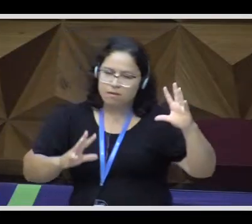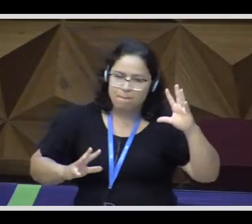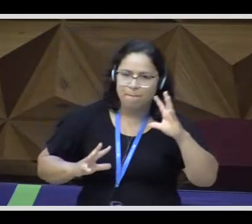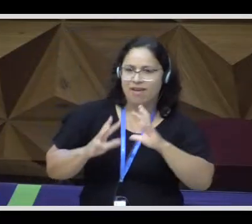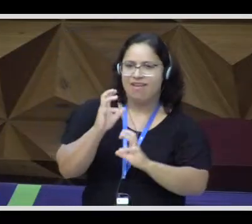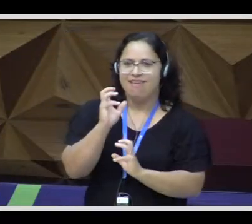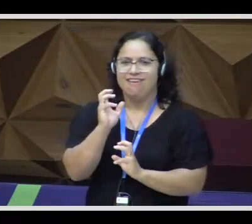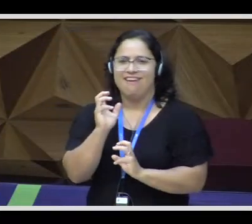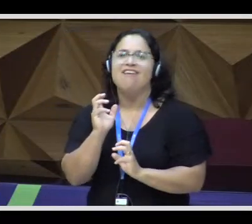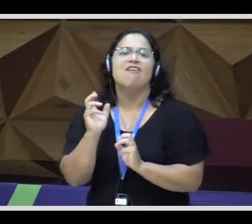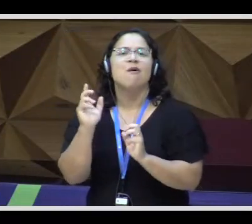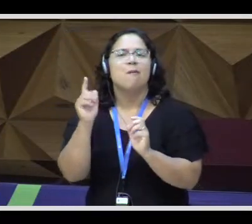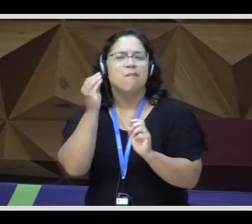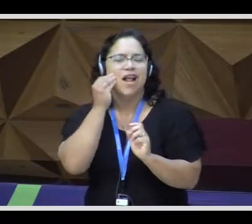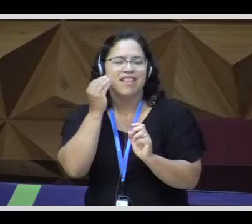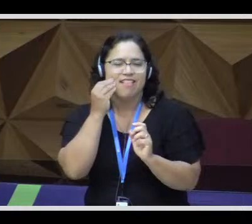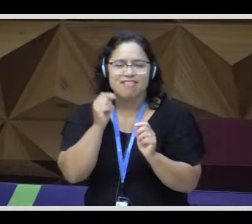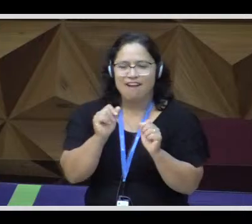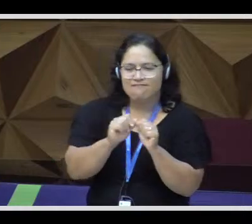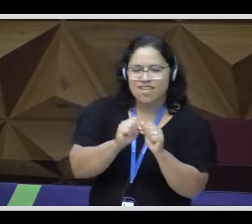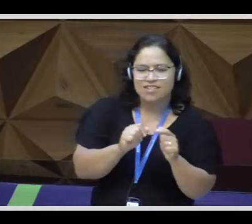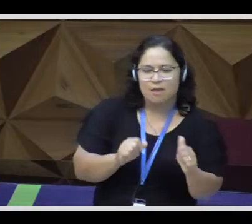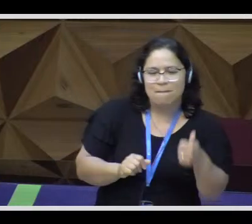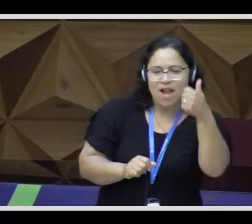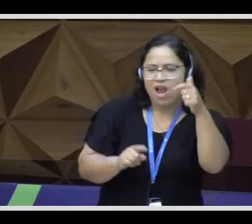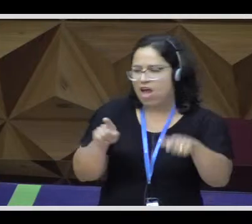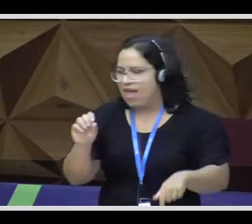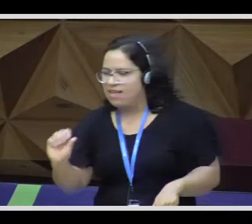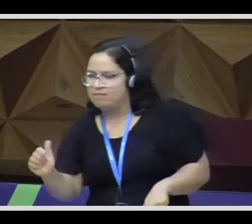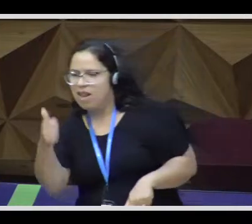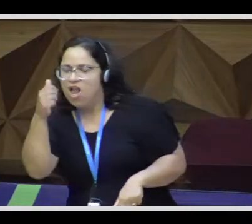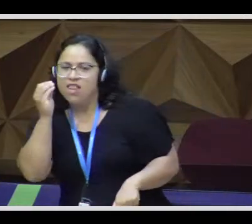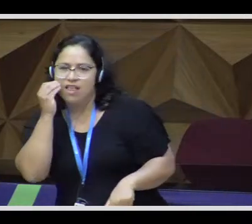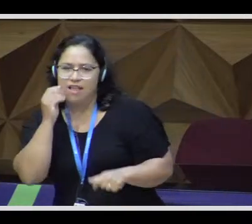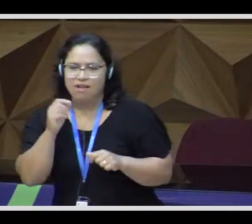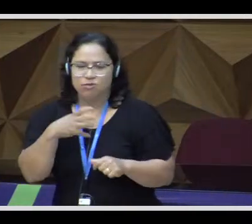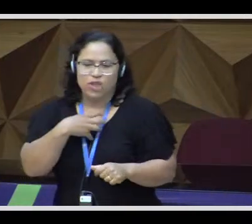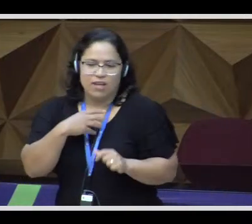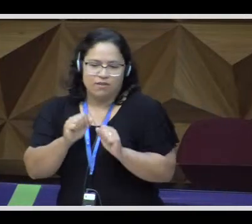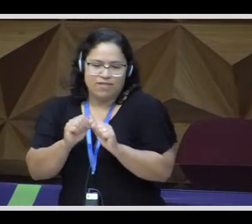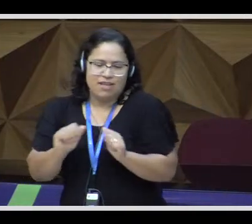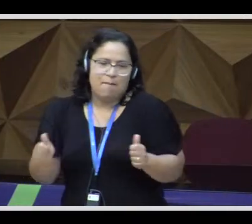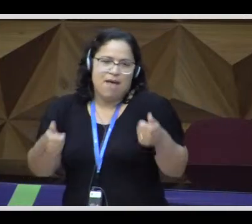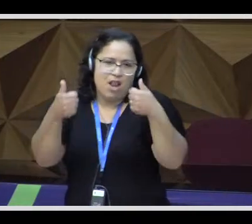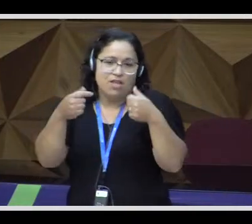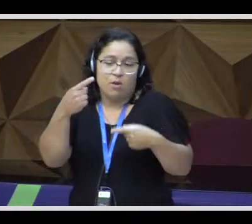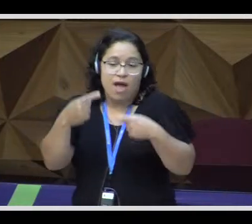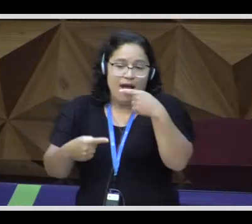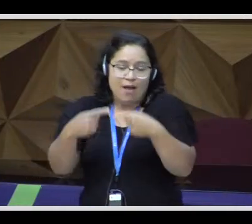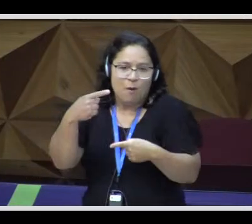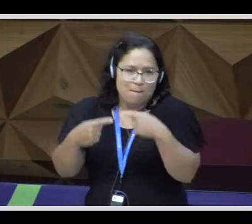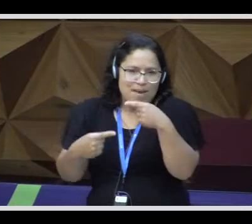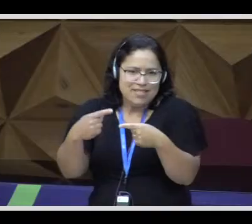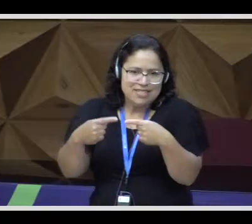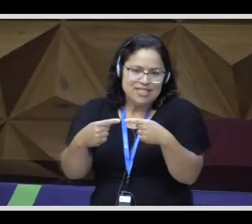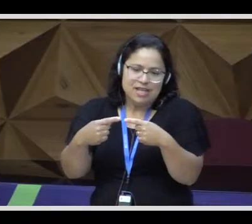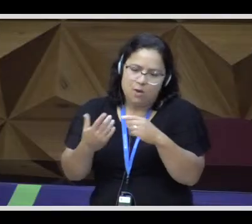better than the other way. And this scientific competition helps the company to make good choices.